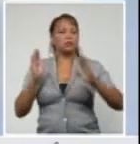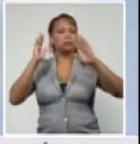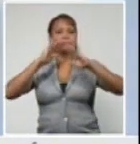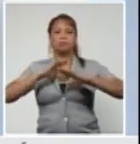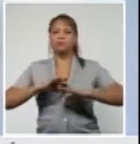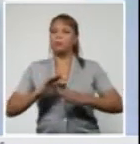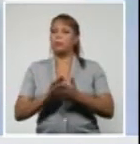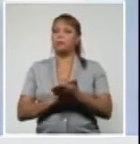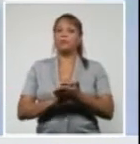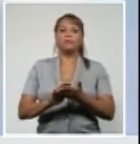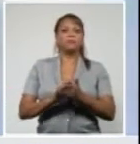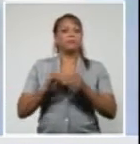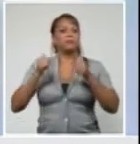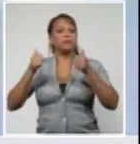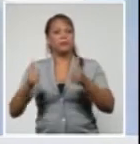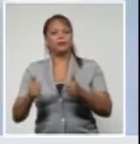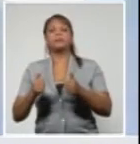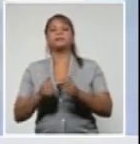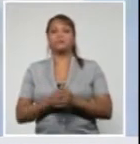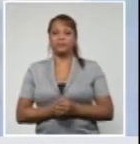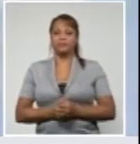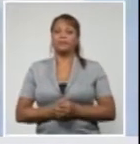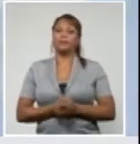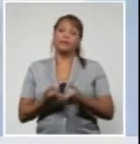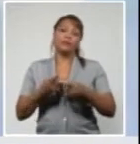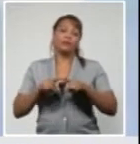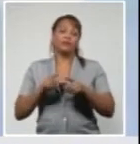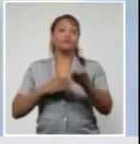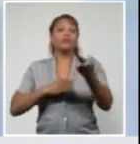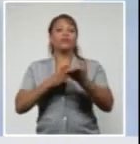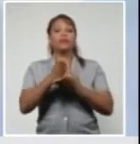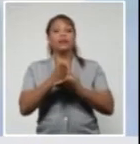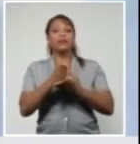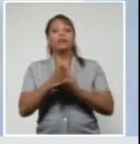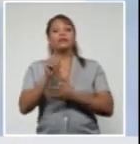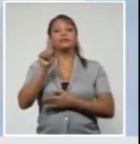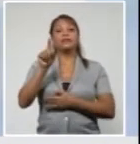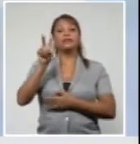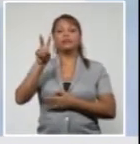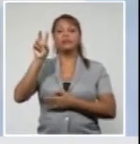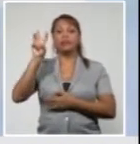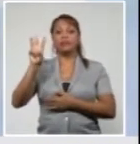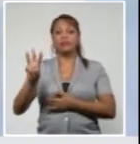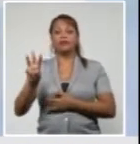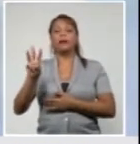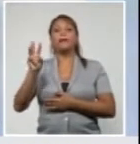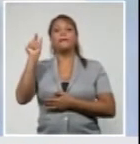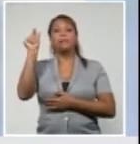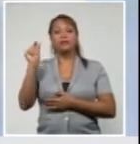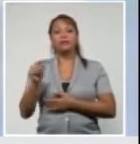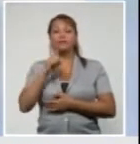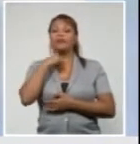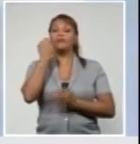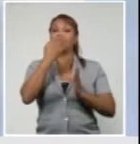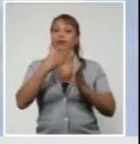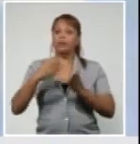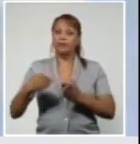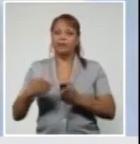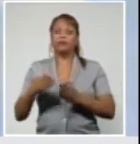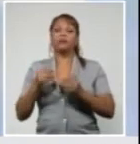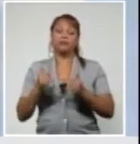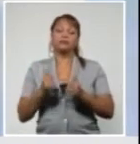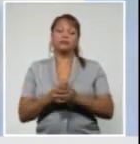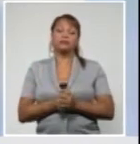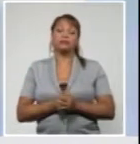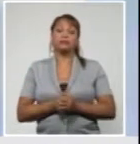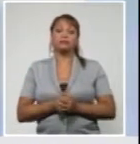at 123, with a mortality rate of 2.08%, lower than the